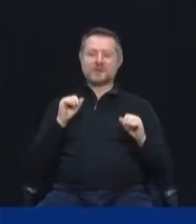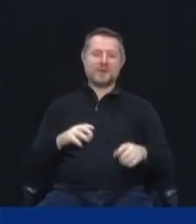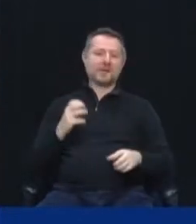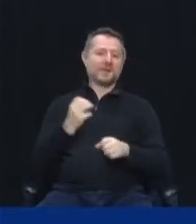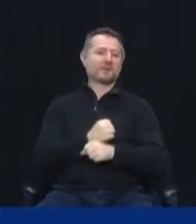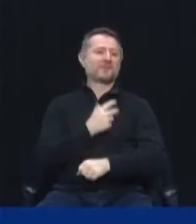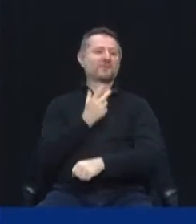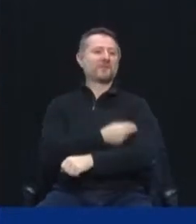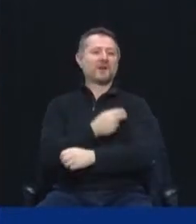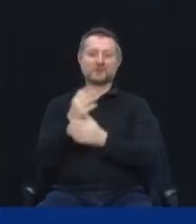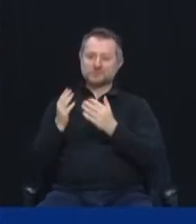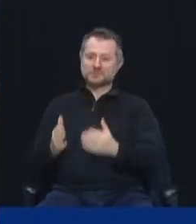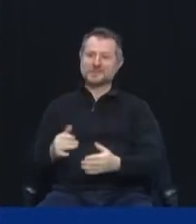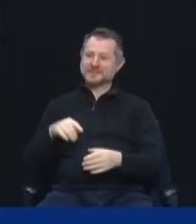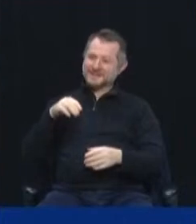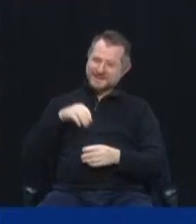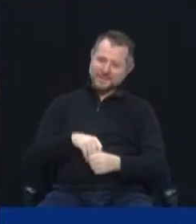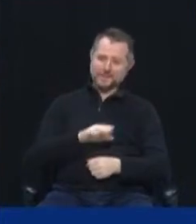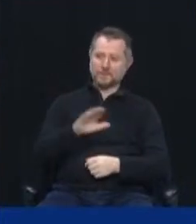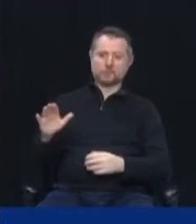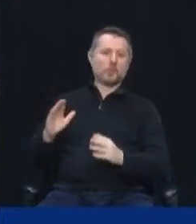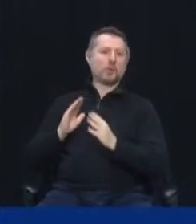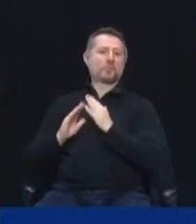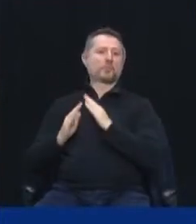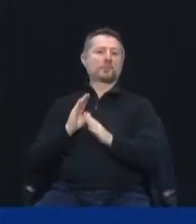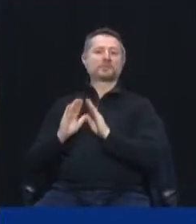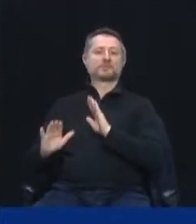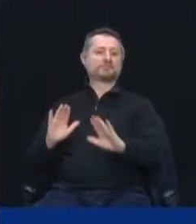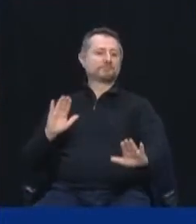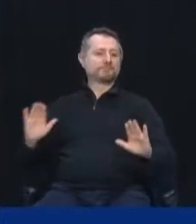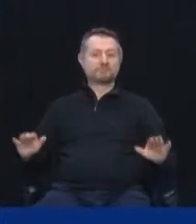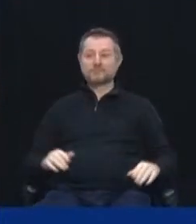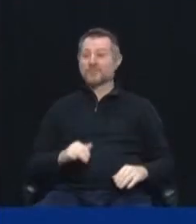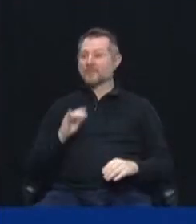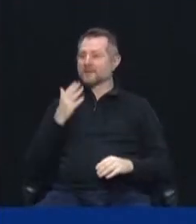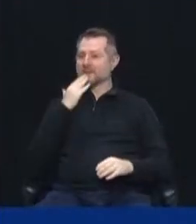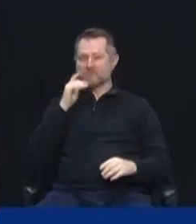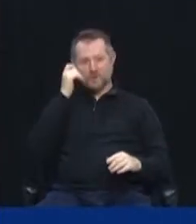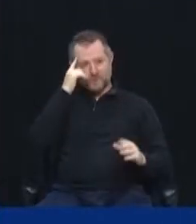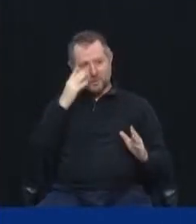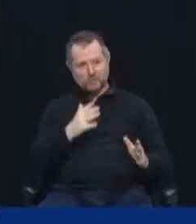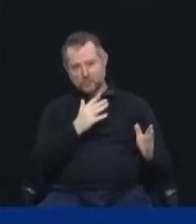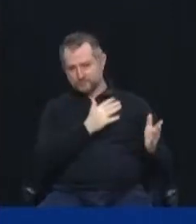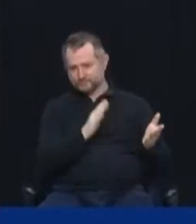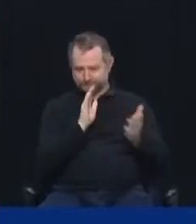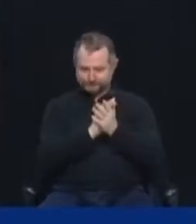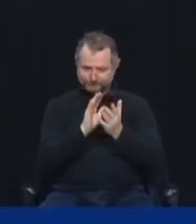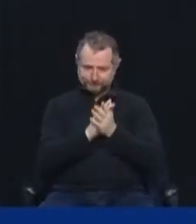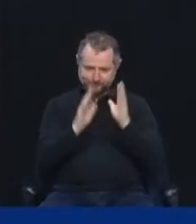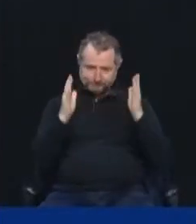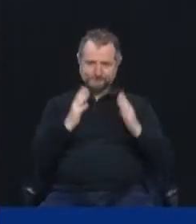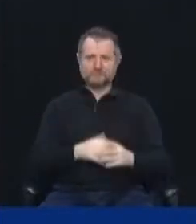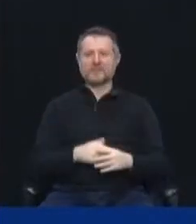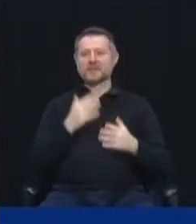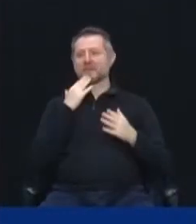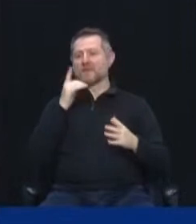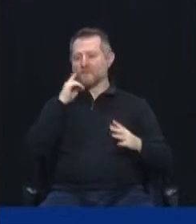in their communities. So thank you, Governor Cuomo. Thank you for bringing us here today.